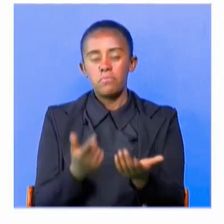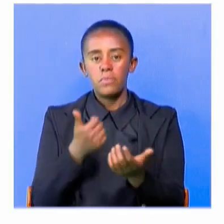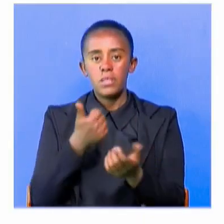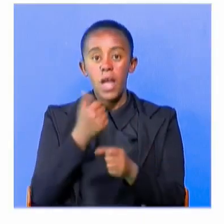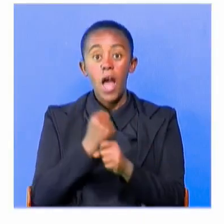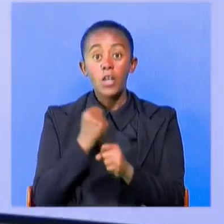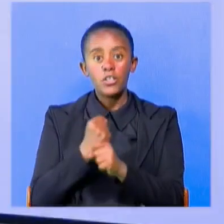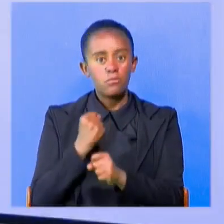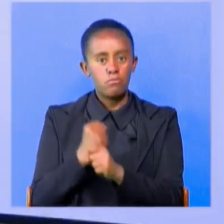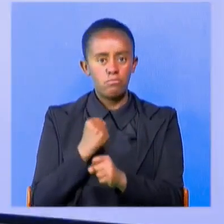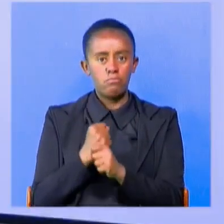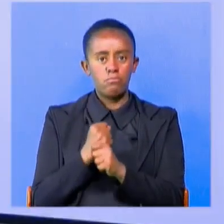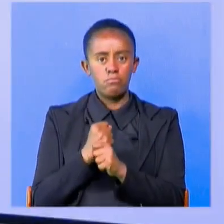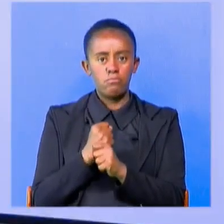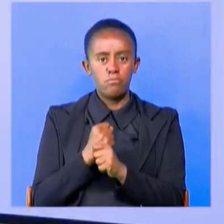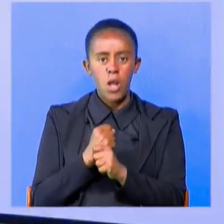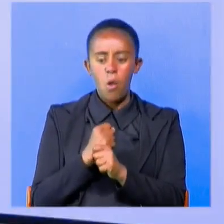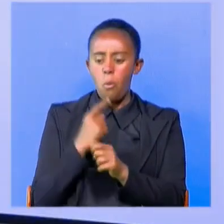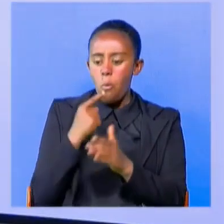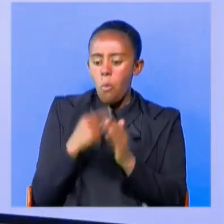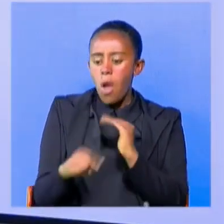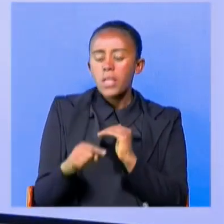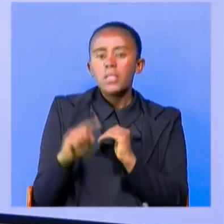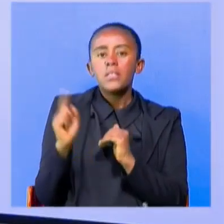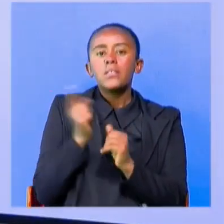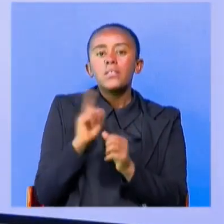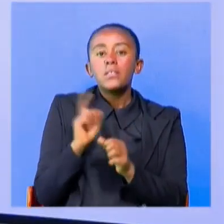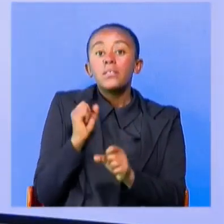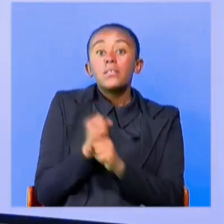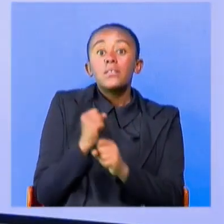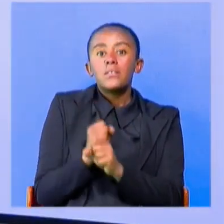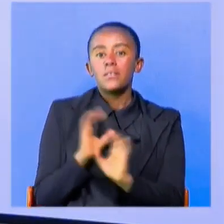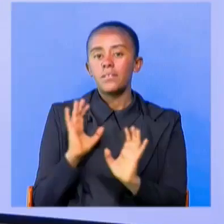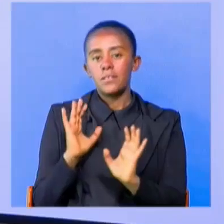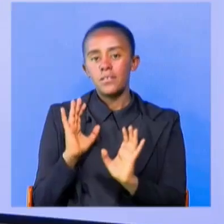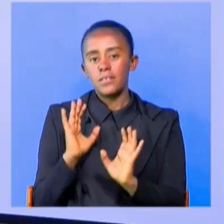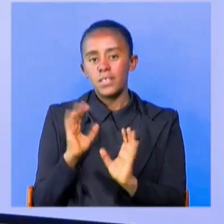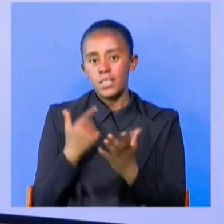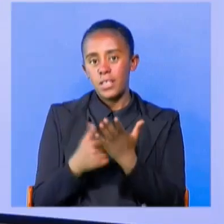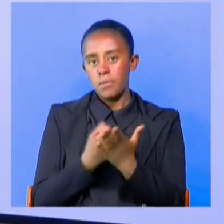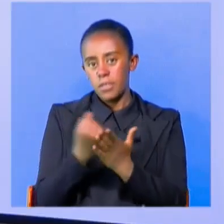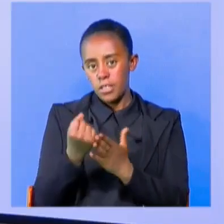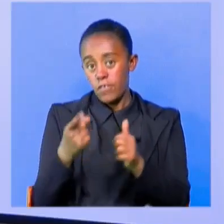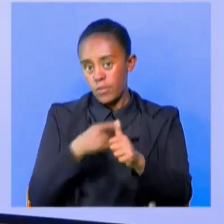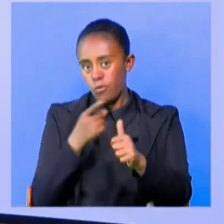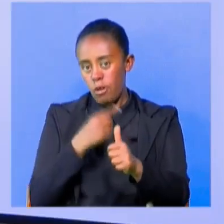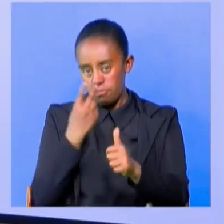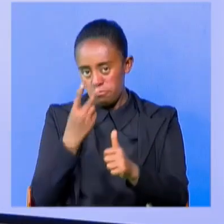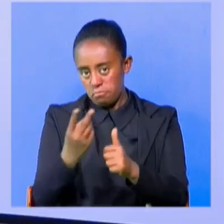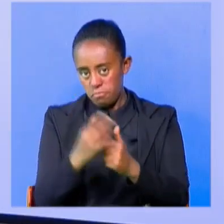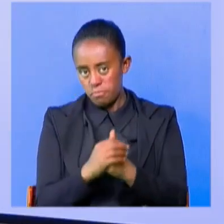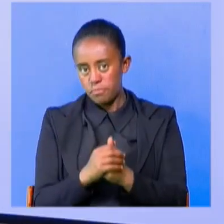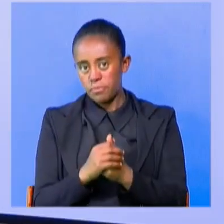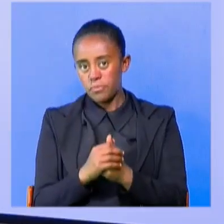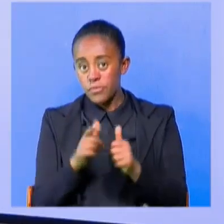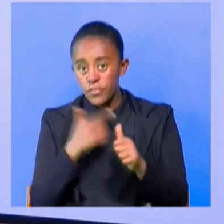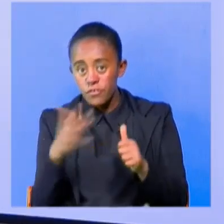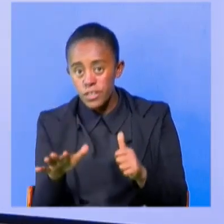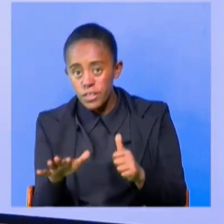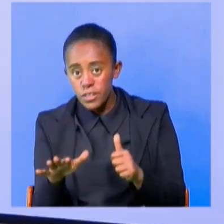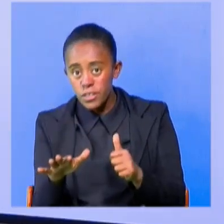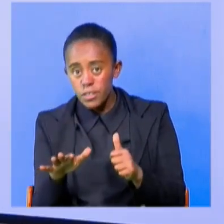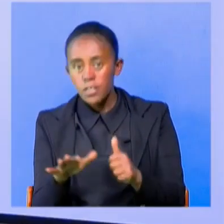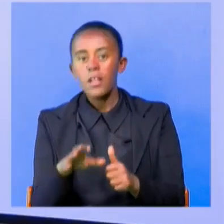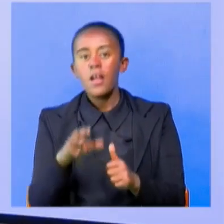actions. What is performed by the subjects. Let's go to the first one. Good. Have you done like this?